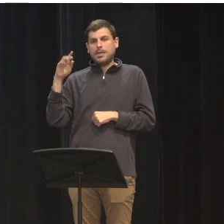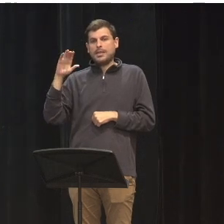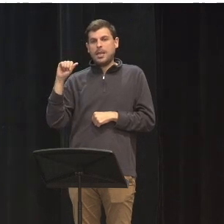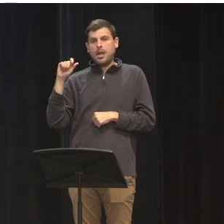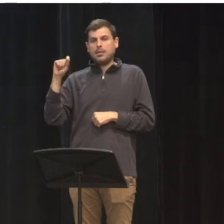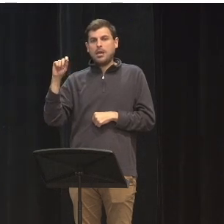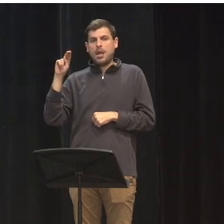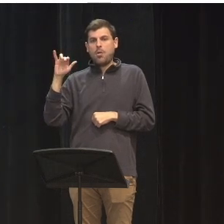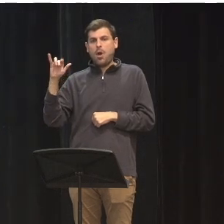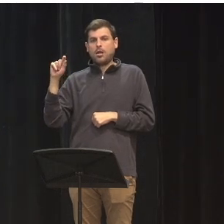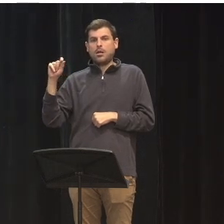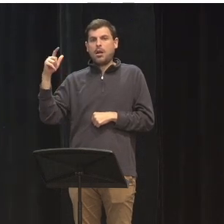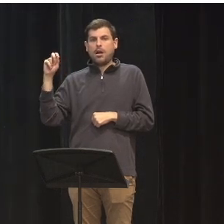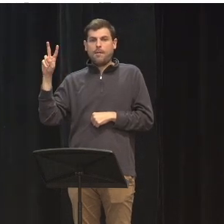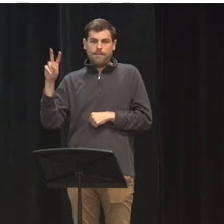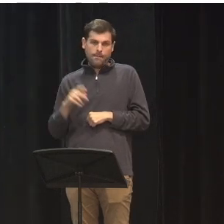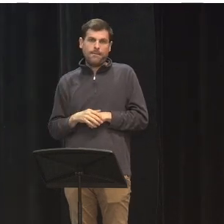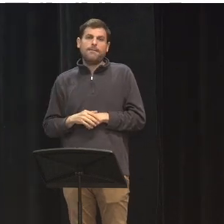nwbpcrinfo@bpca.ny.gov.